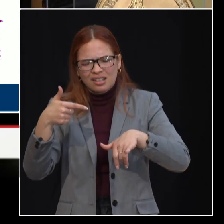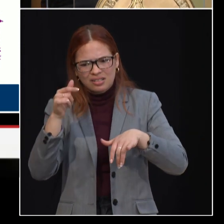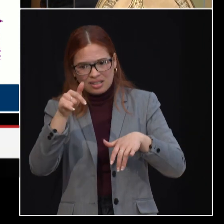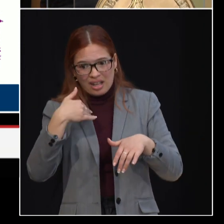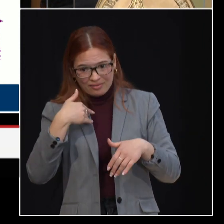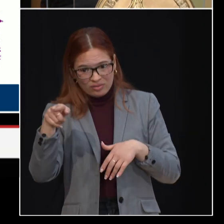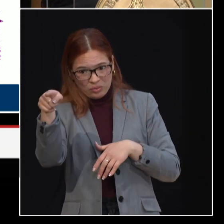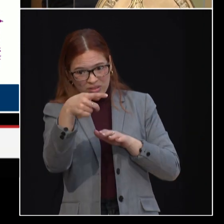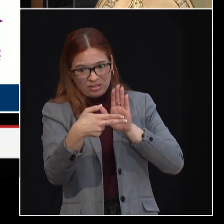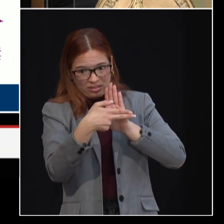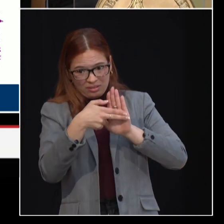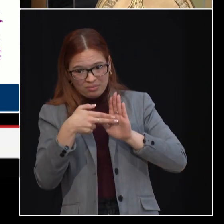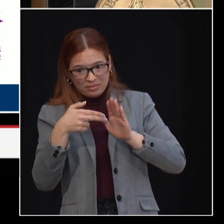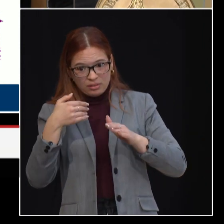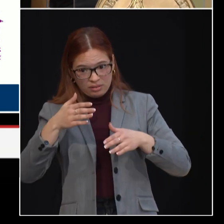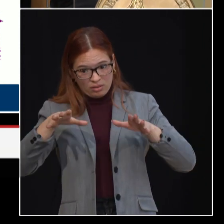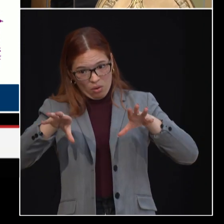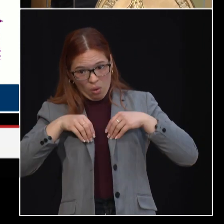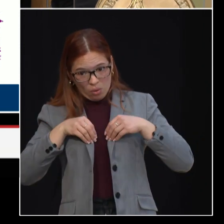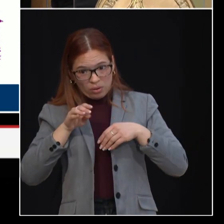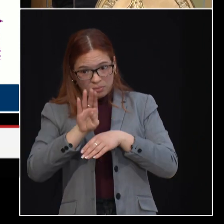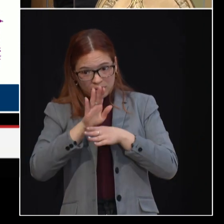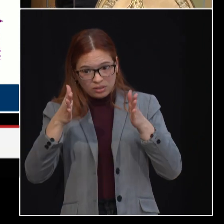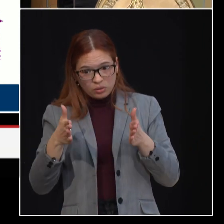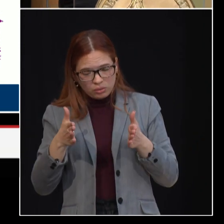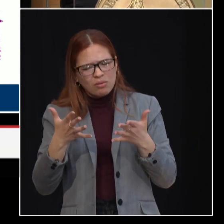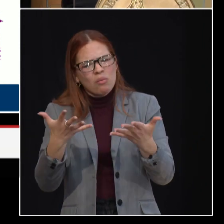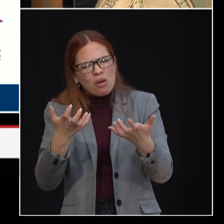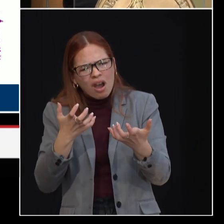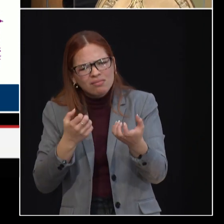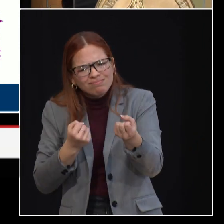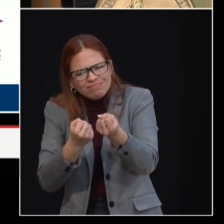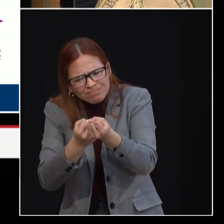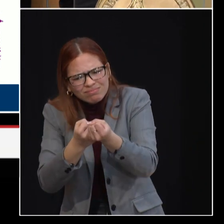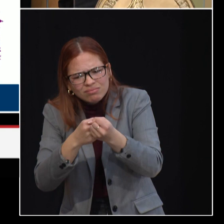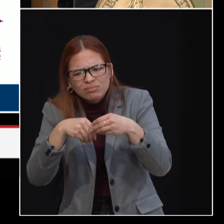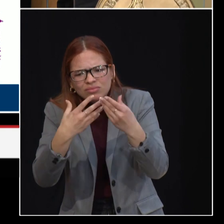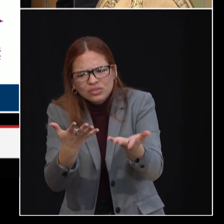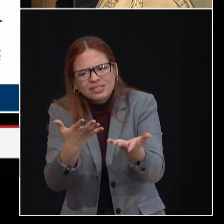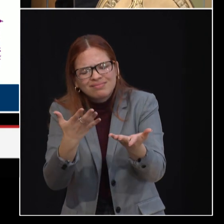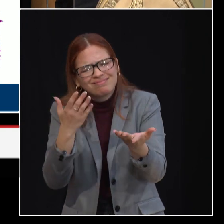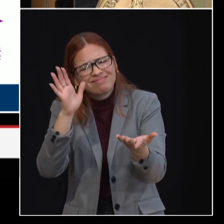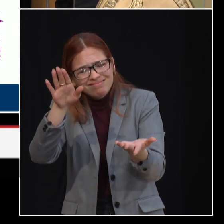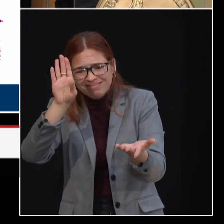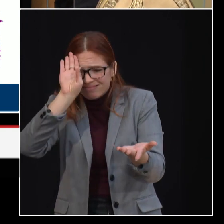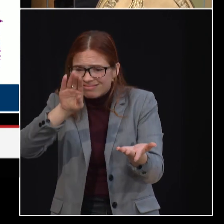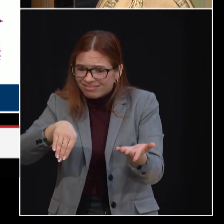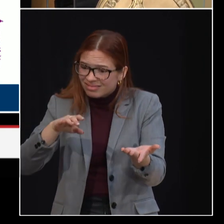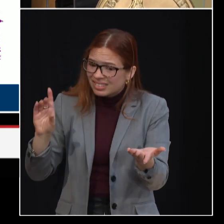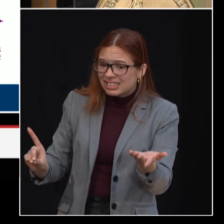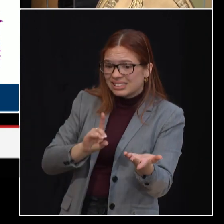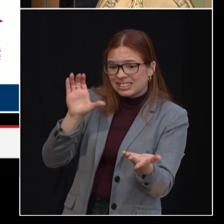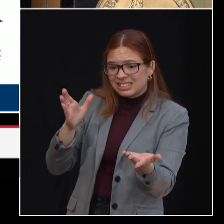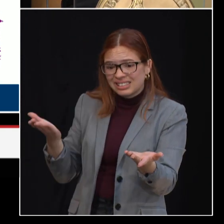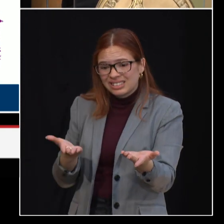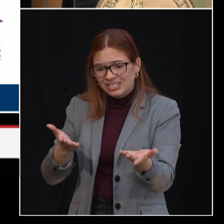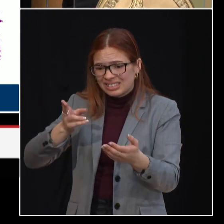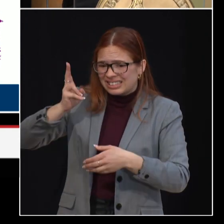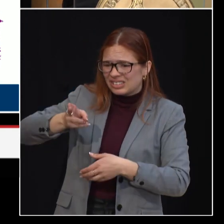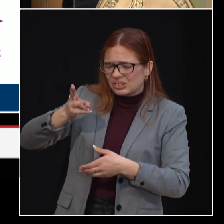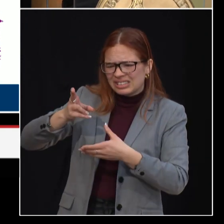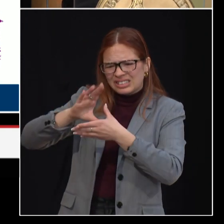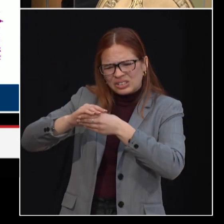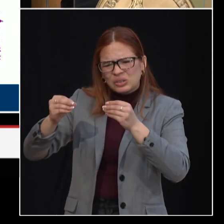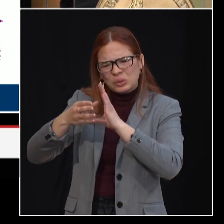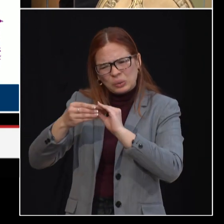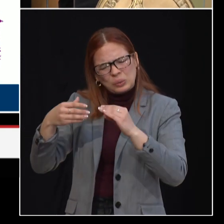this in an effort to recognize the need to better tell the story of our district and have a member base that reflects the culture